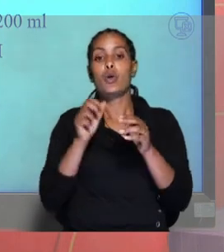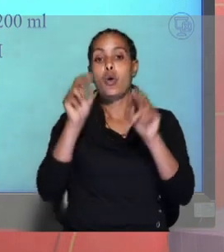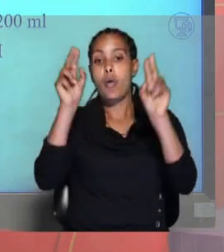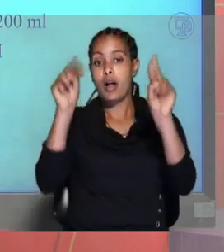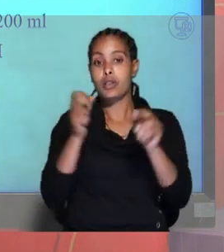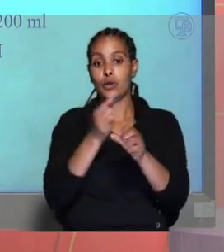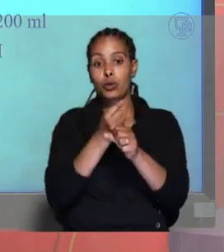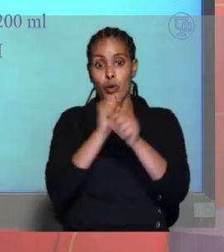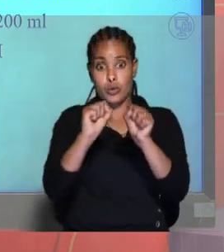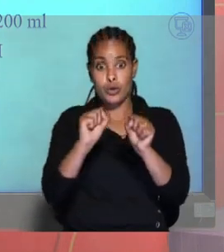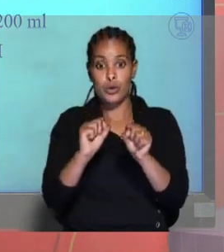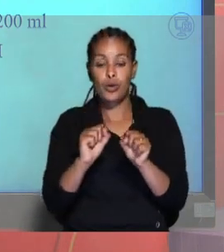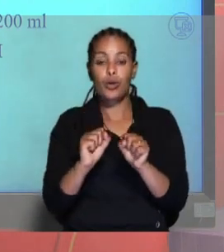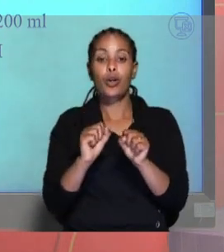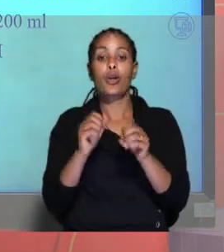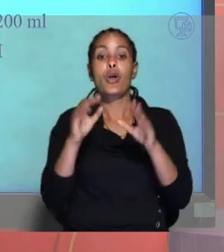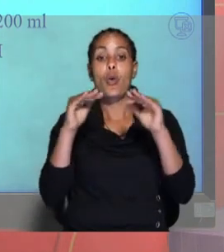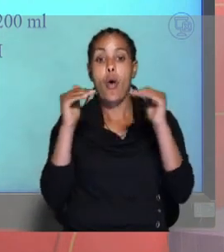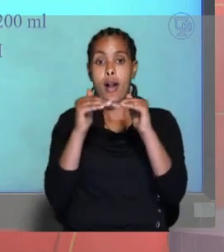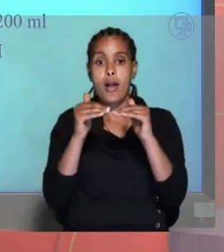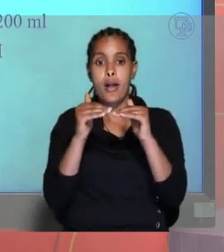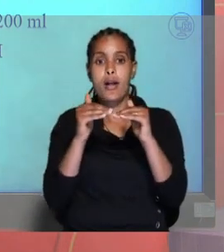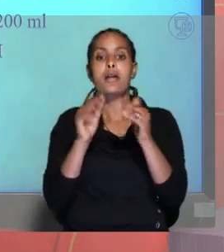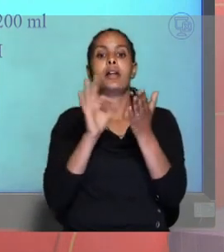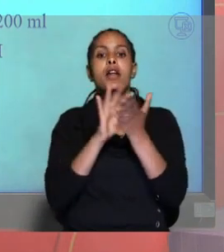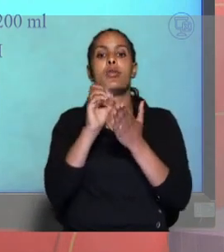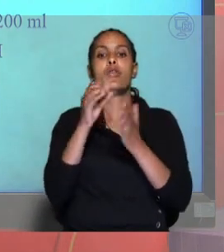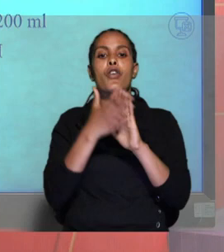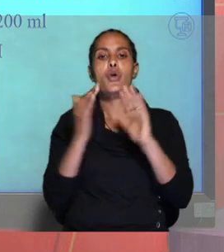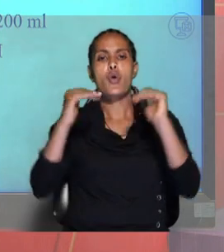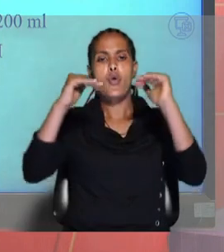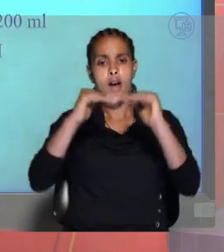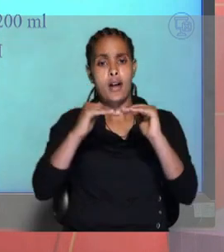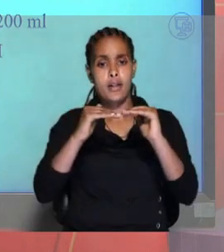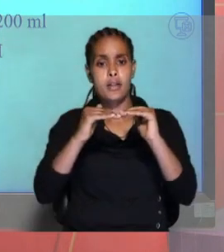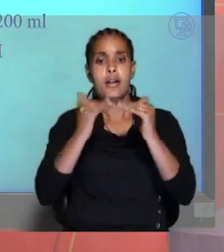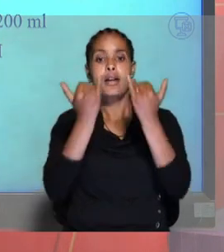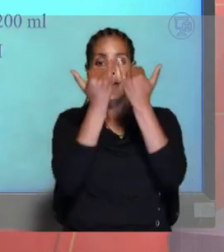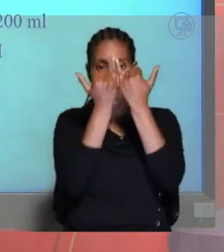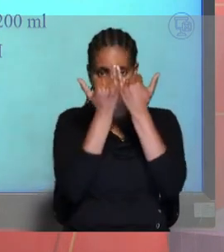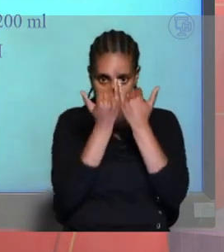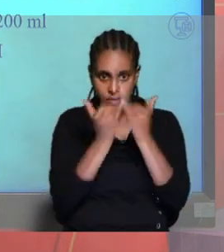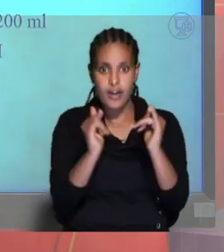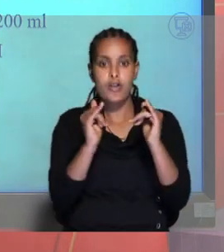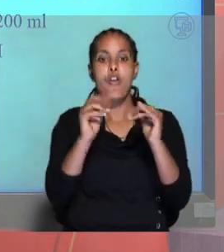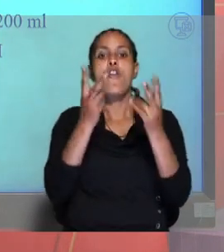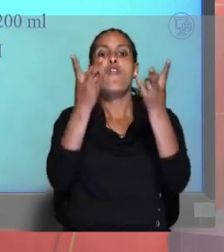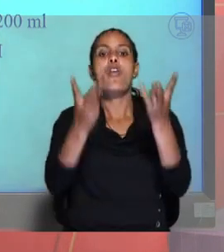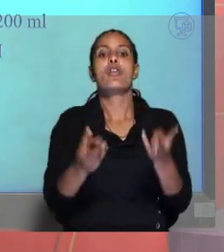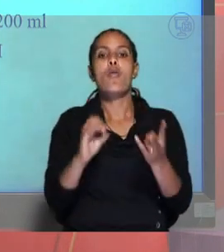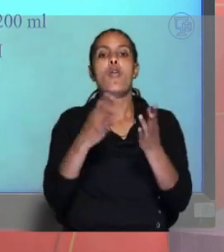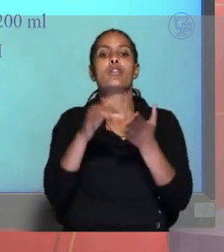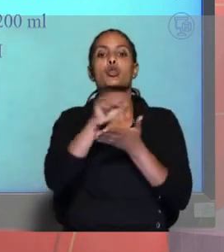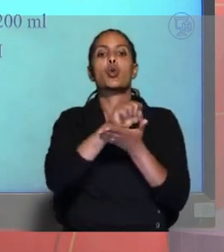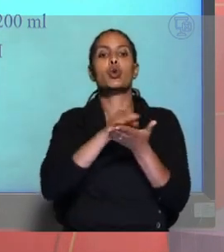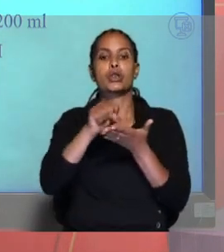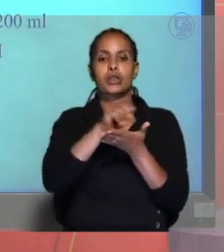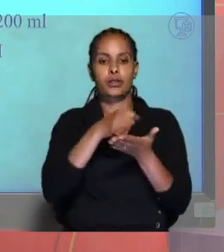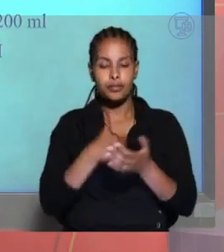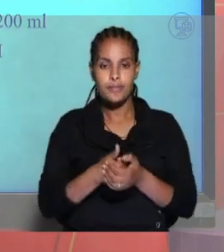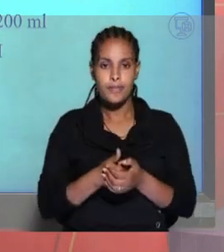Normality equal number of equivalents divided by volume of the solution.